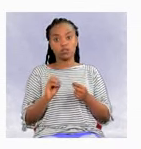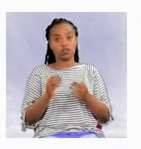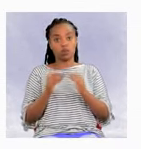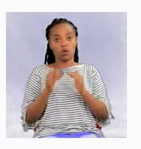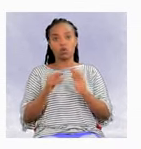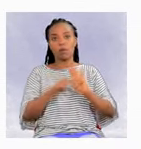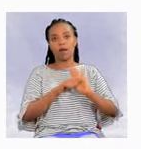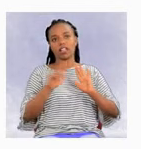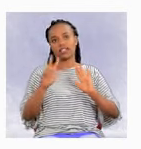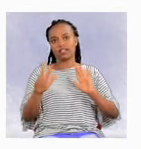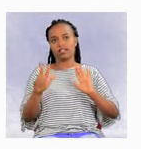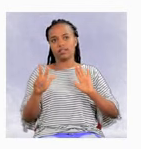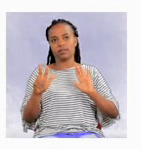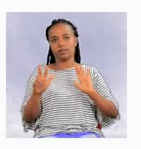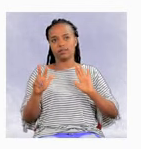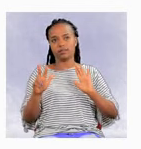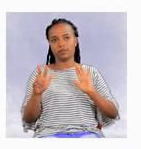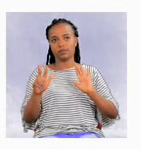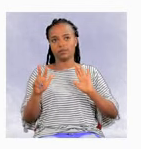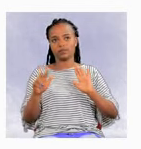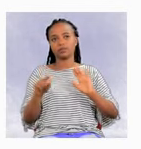3,